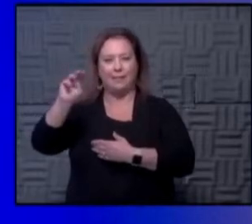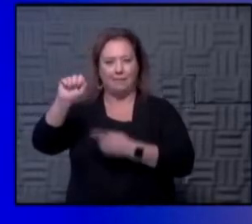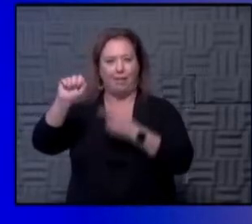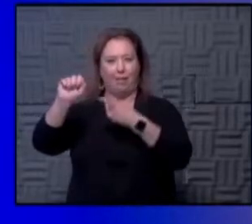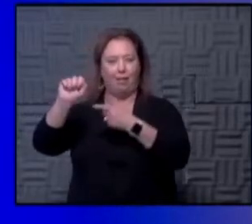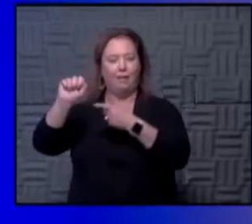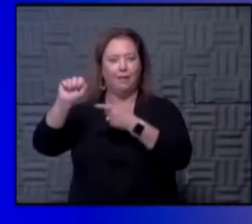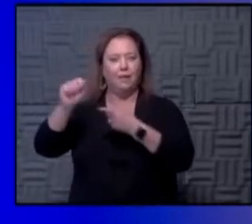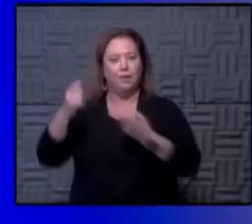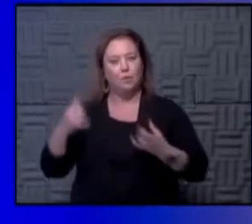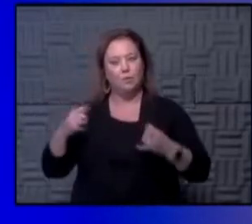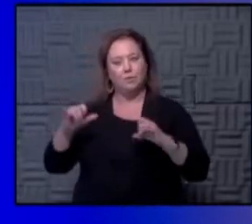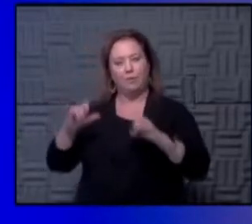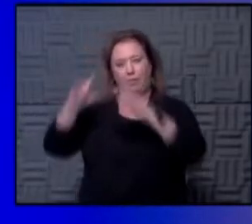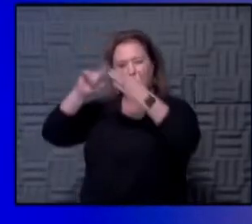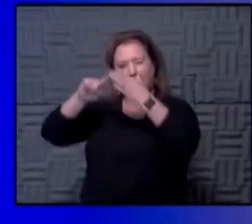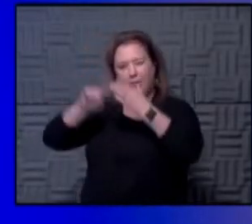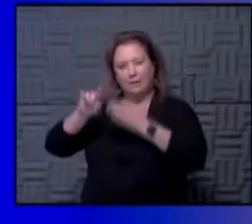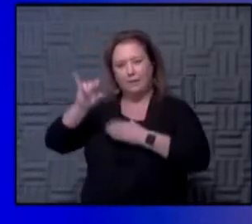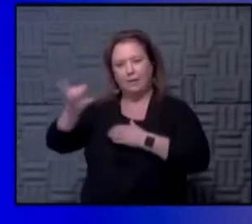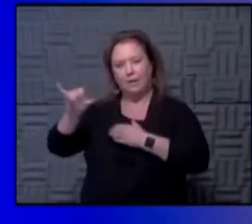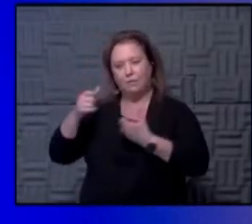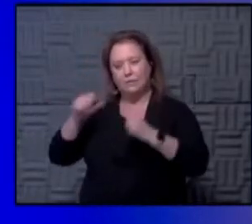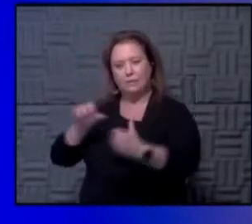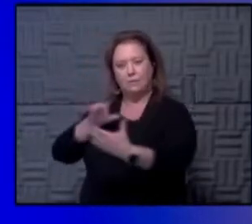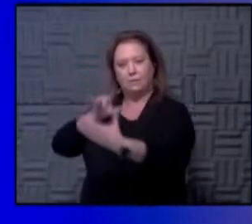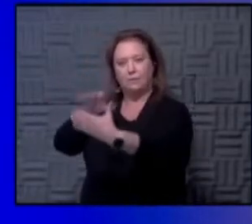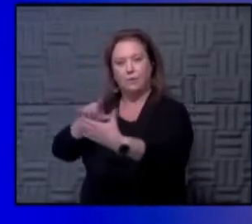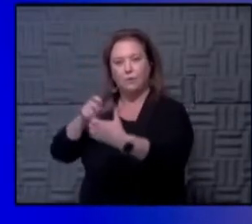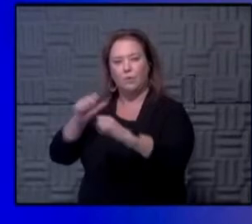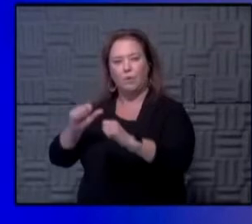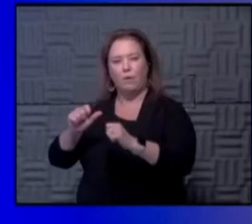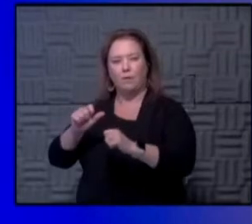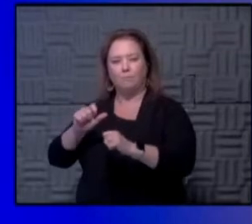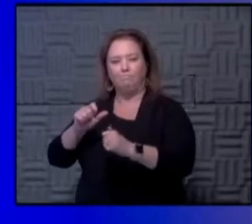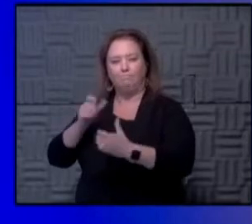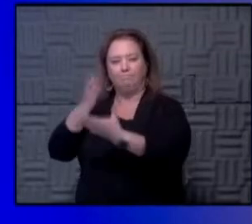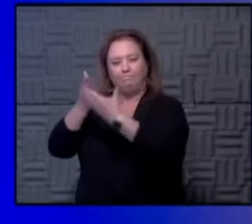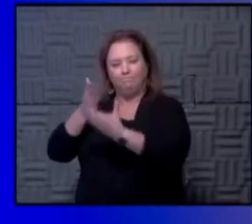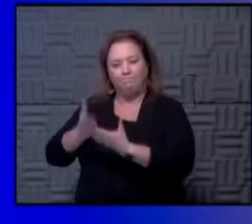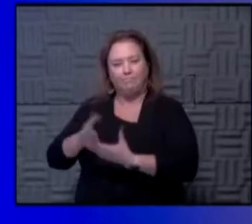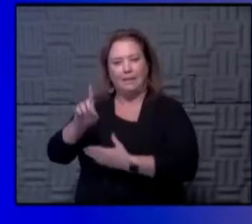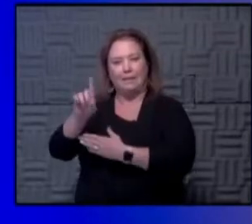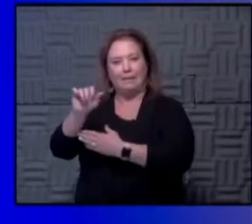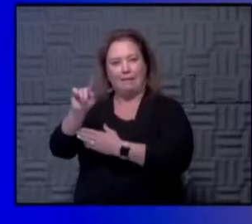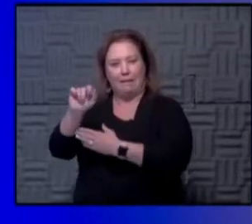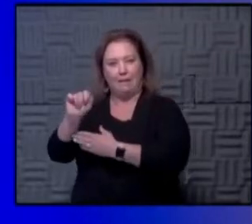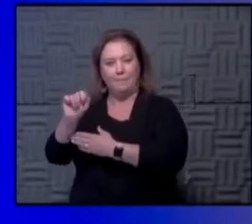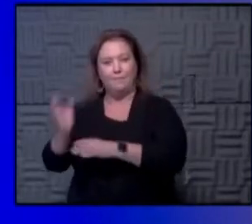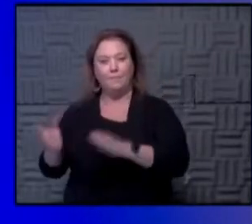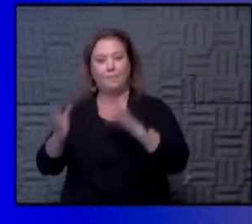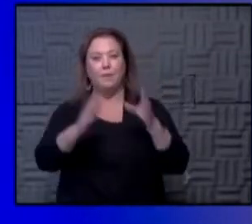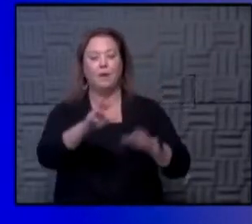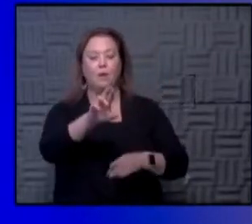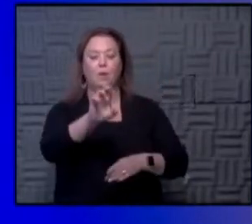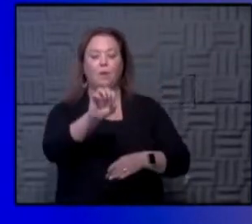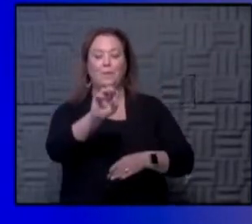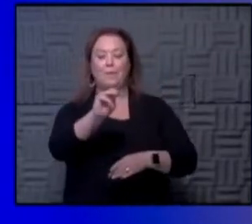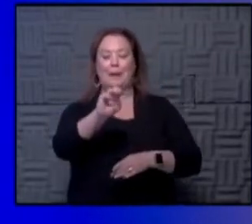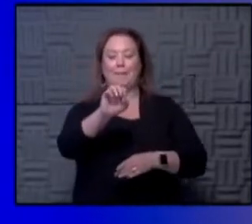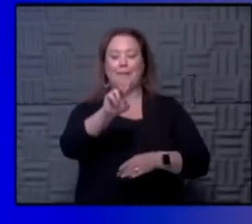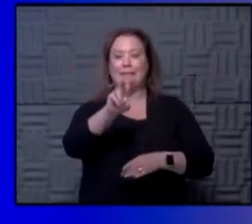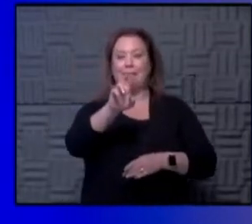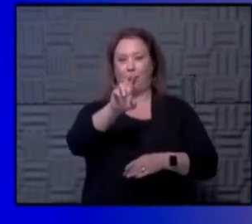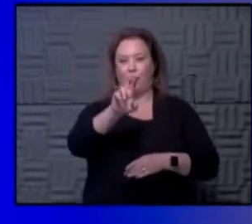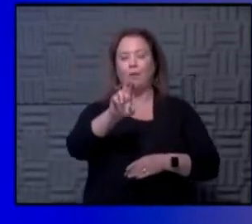that. That is still in the trial mode so that we can get definitive data. For Remdesivir, that is a very good question.